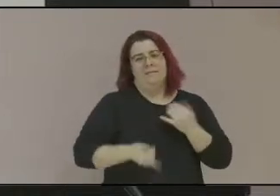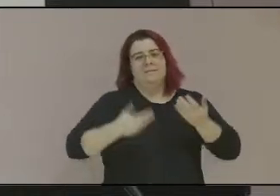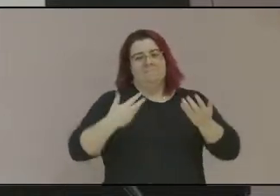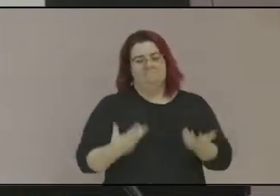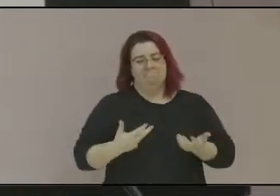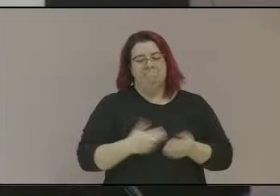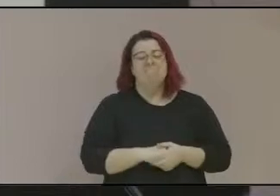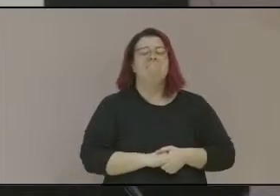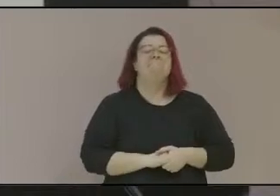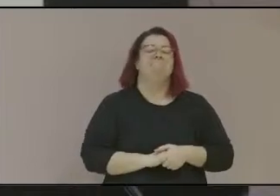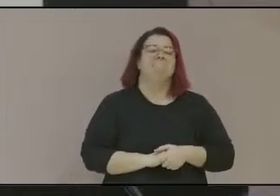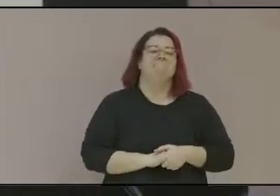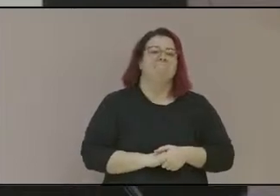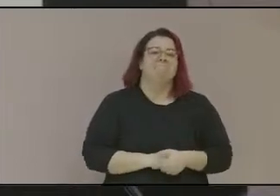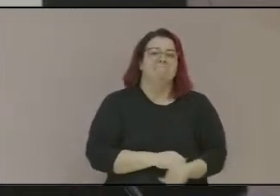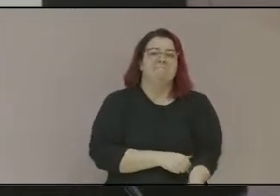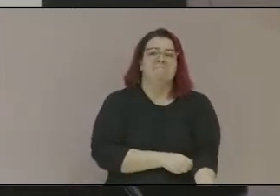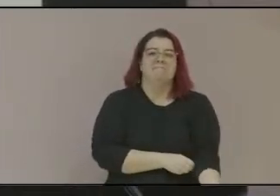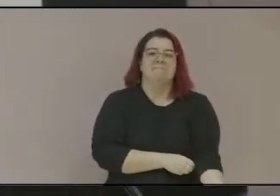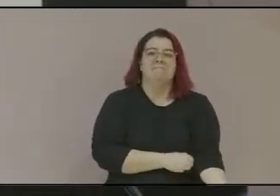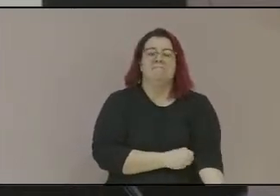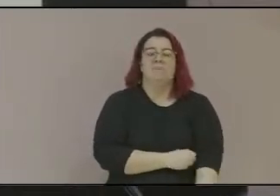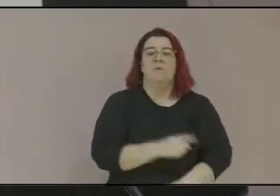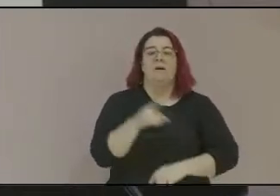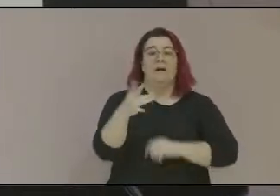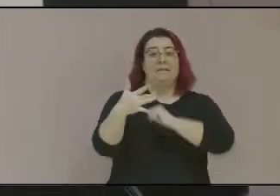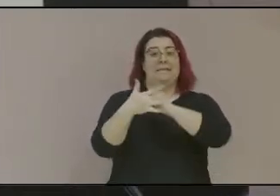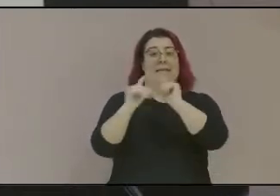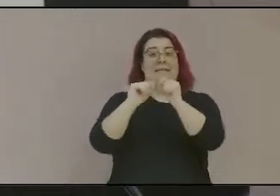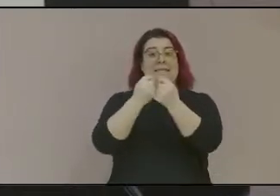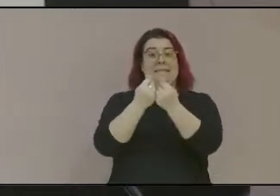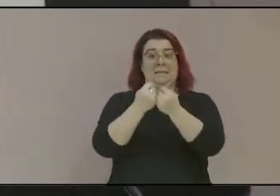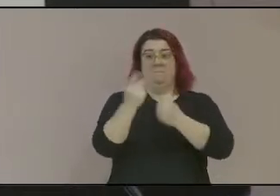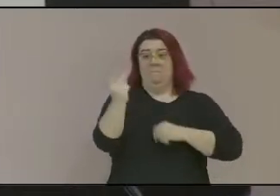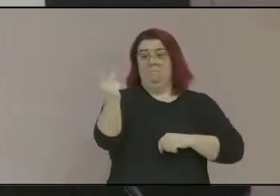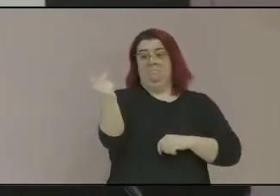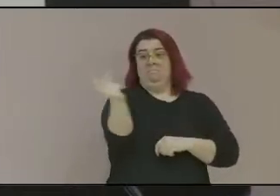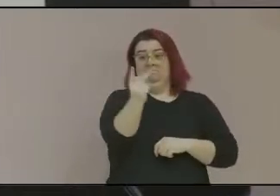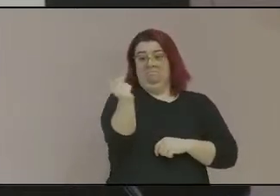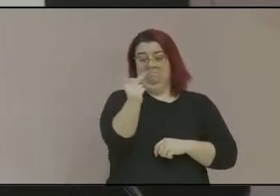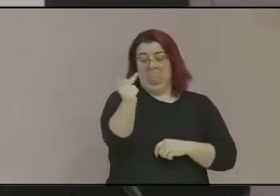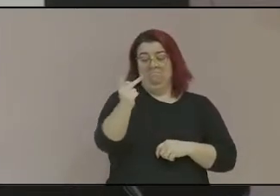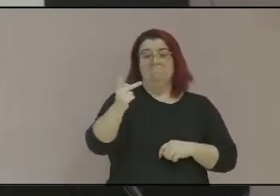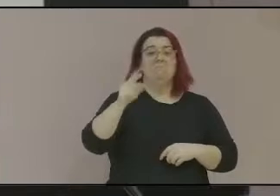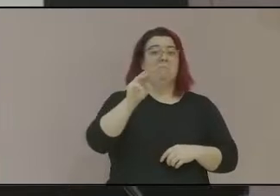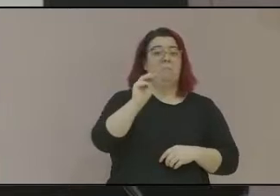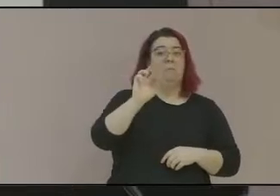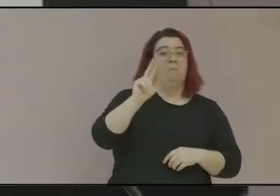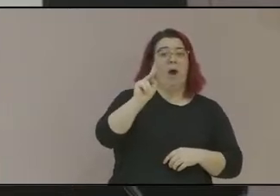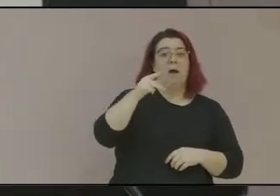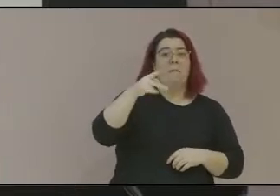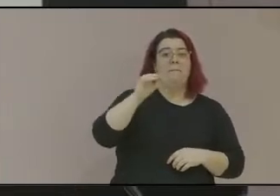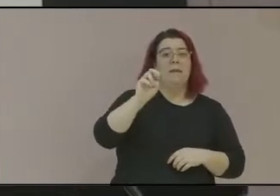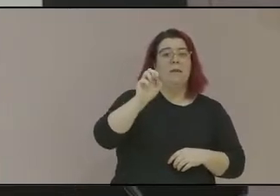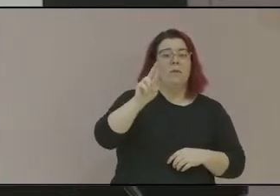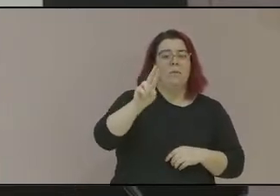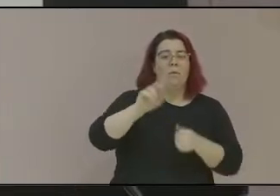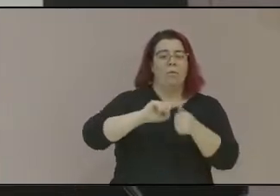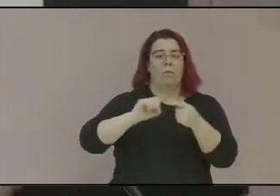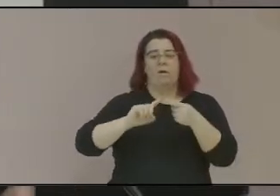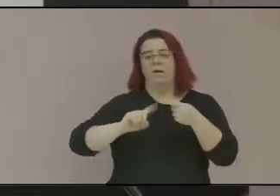also extend our thanks to our tech duo, Mark Pinio and Paul